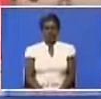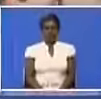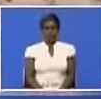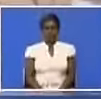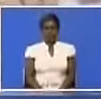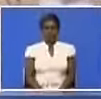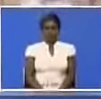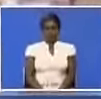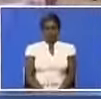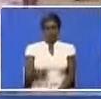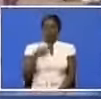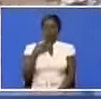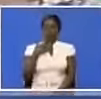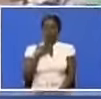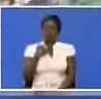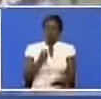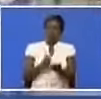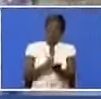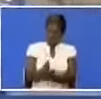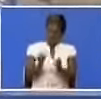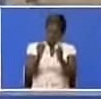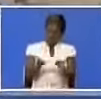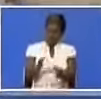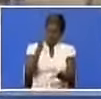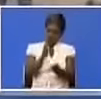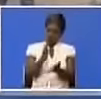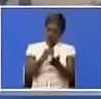The family wants justice to take its course if indeed the teacher